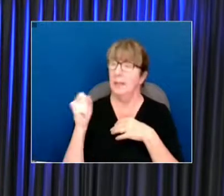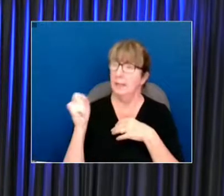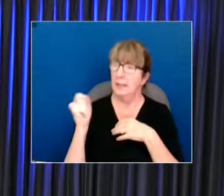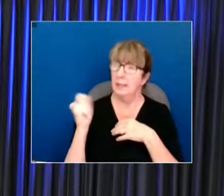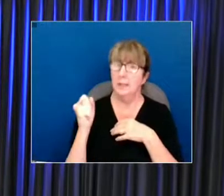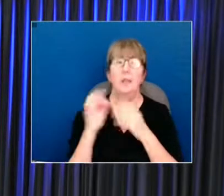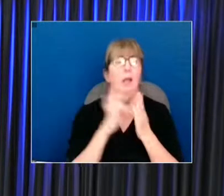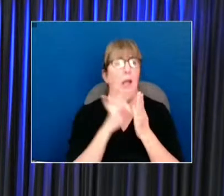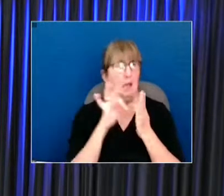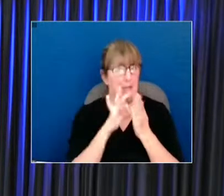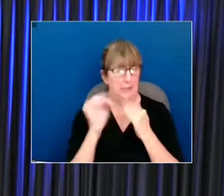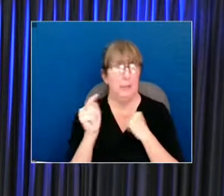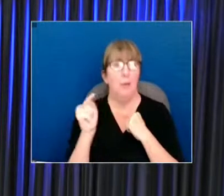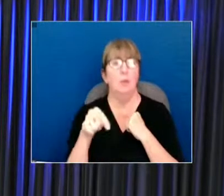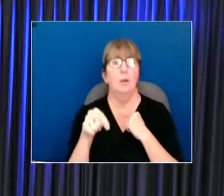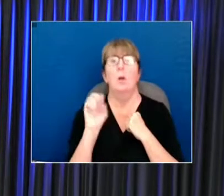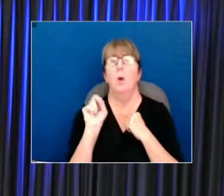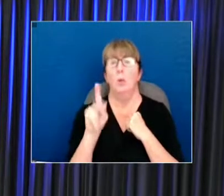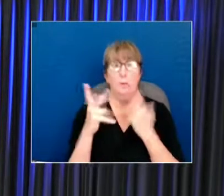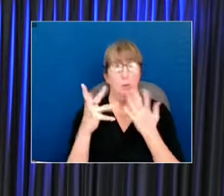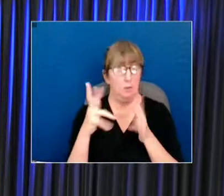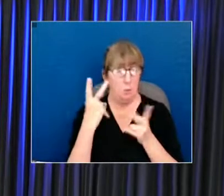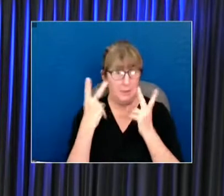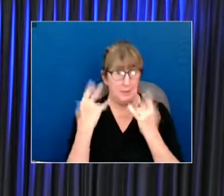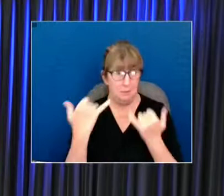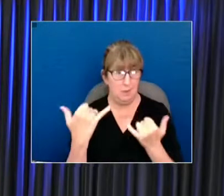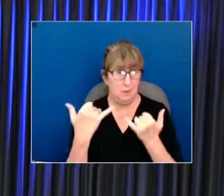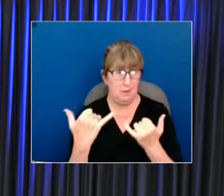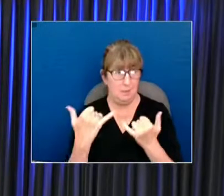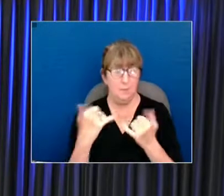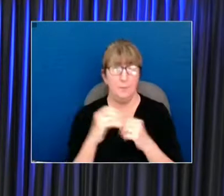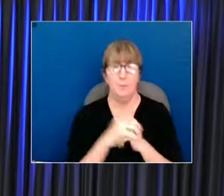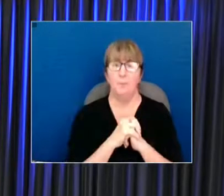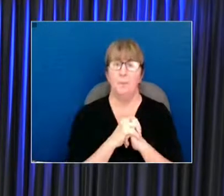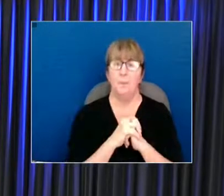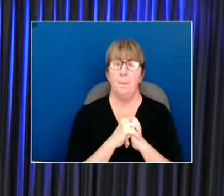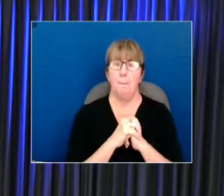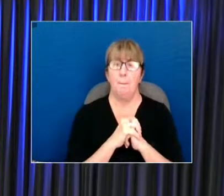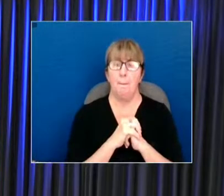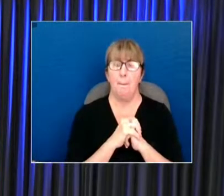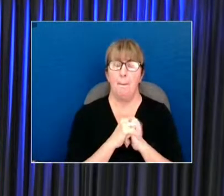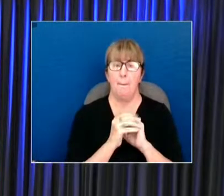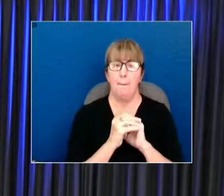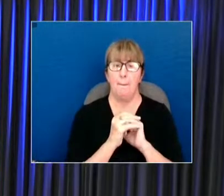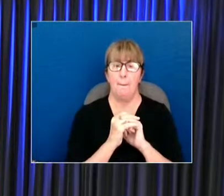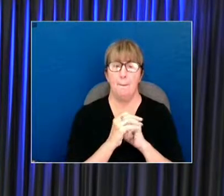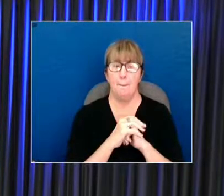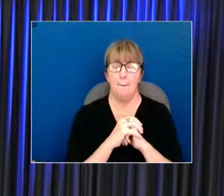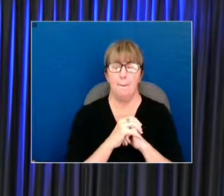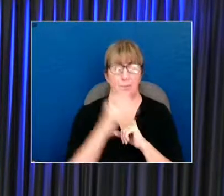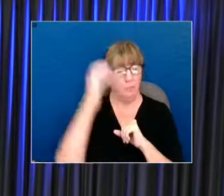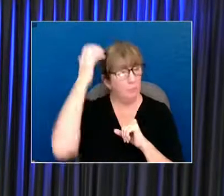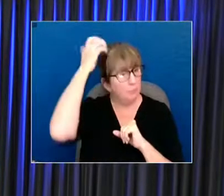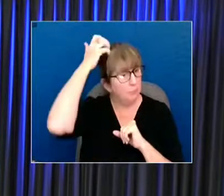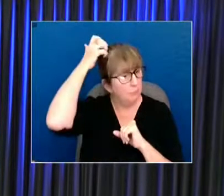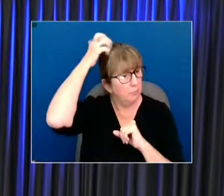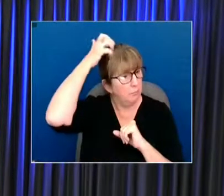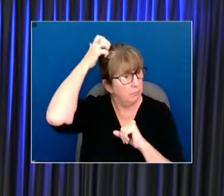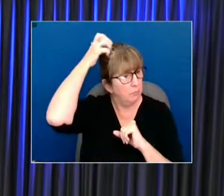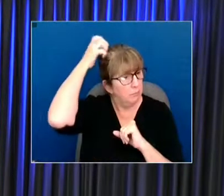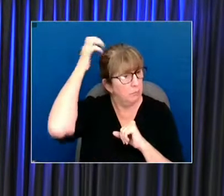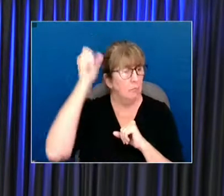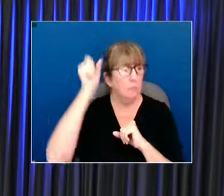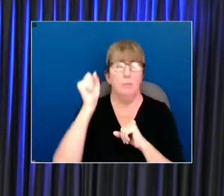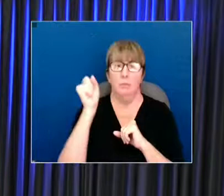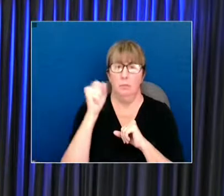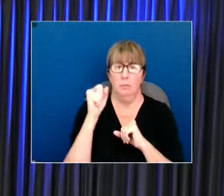countdown. Okay, Yeah. so that's all we're watching? Well, that's an archive version of the event, so that's not what you